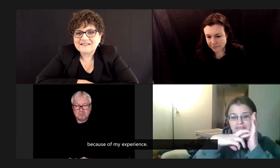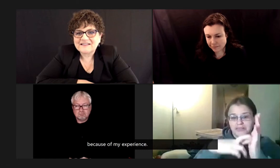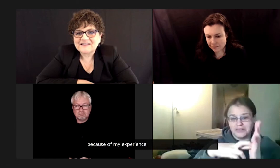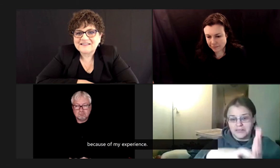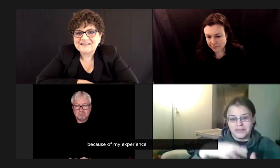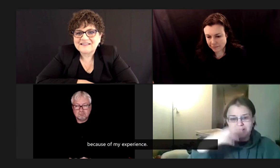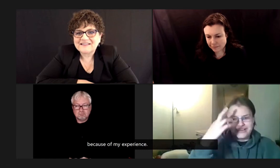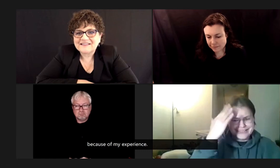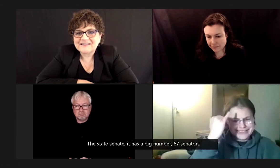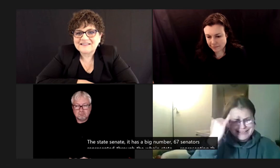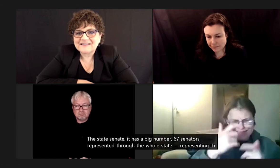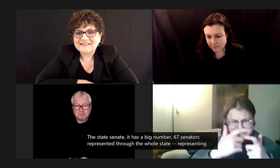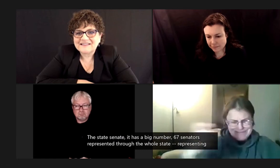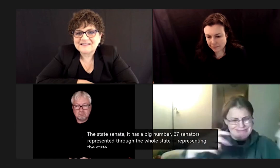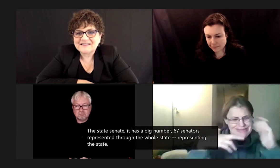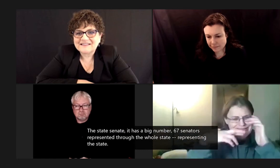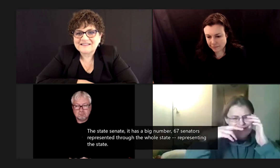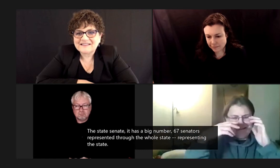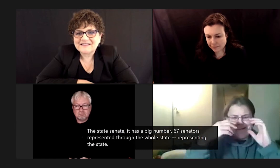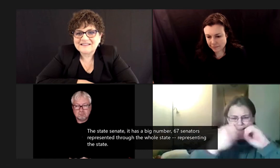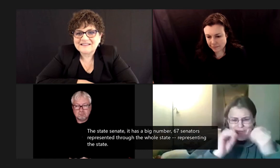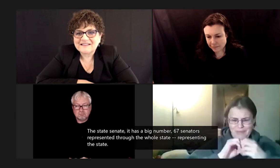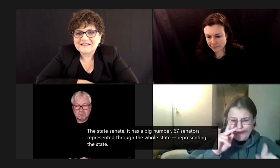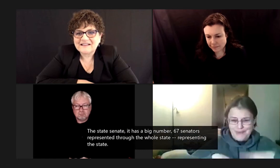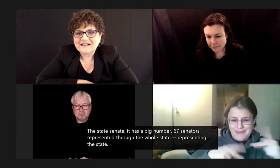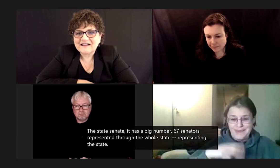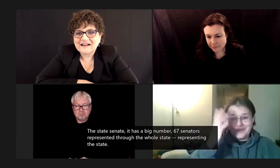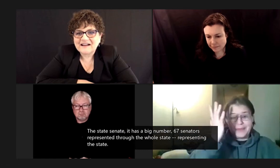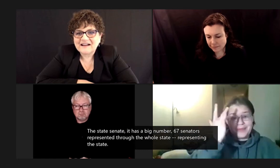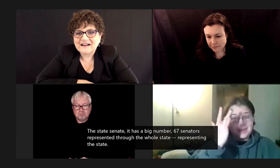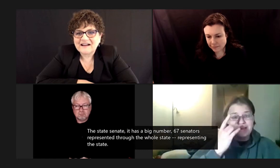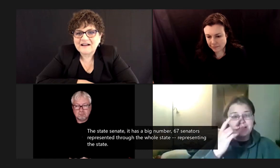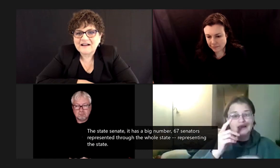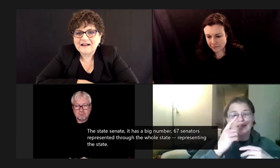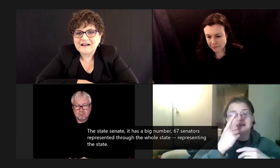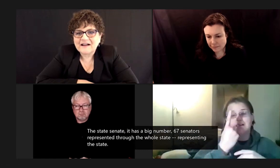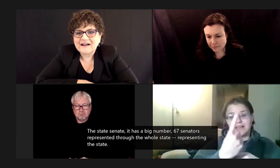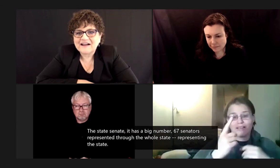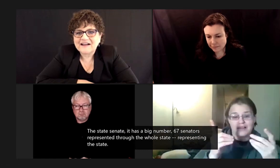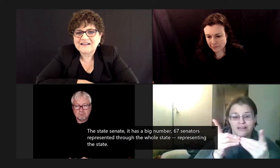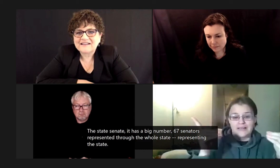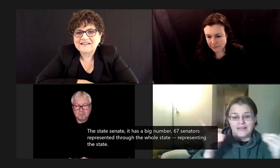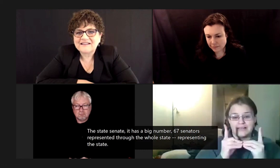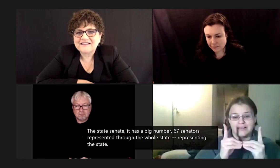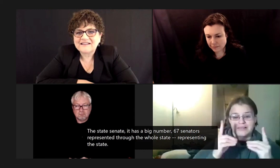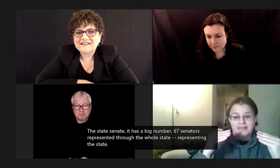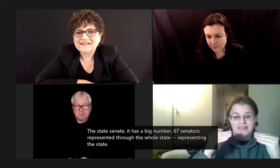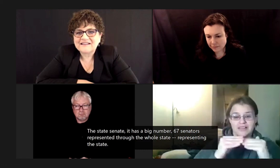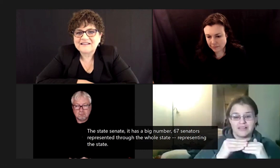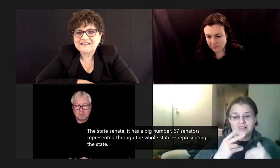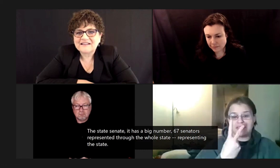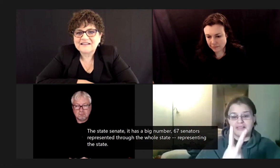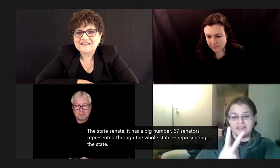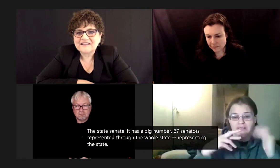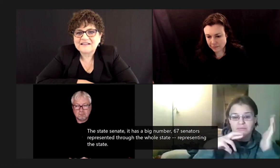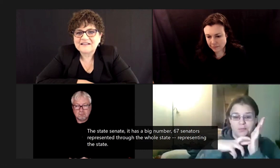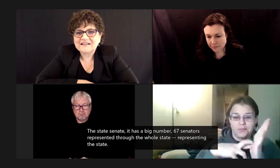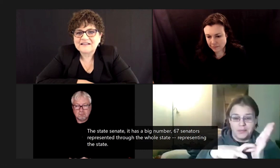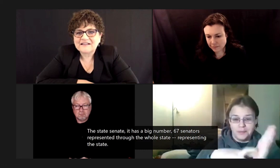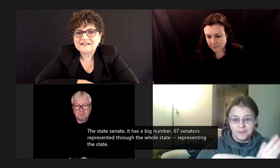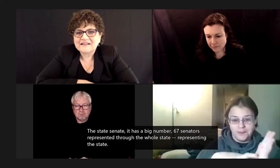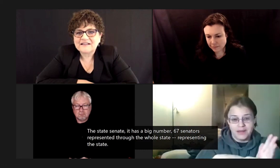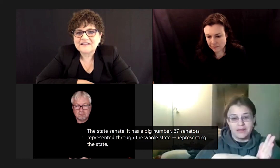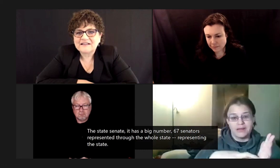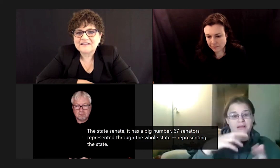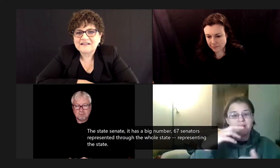there's 124 representatives. And the difference in the number is because one district